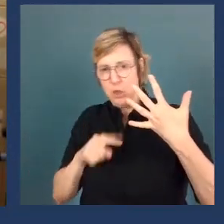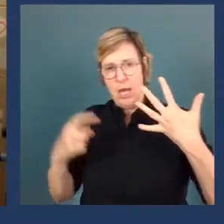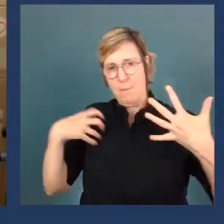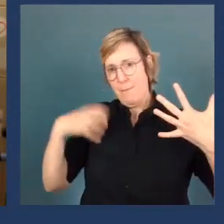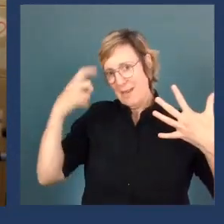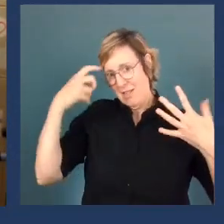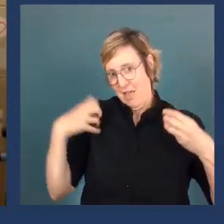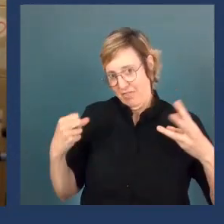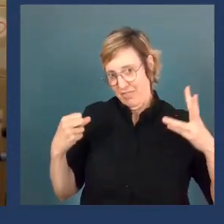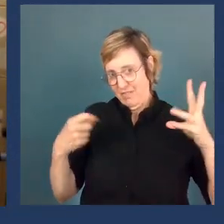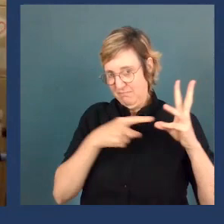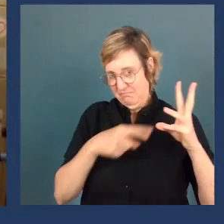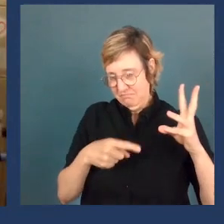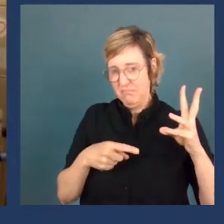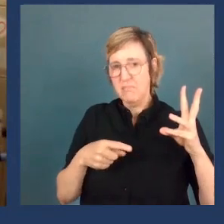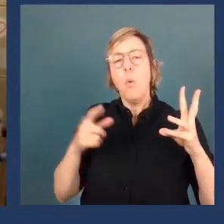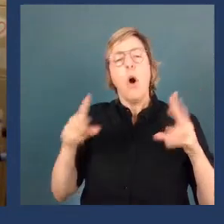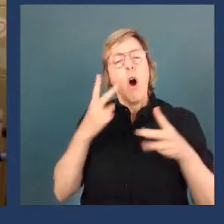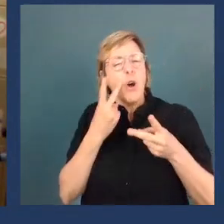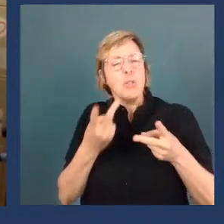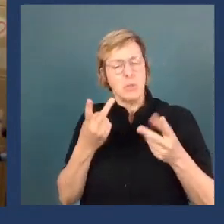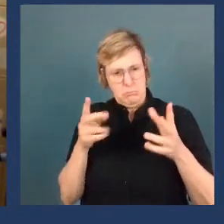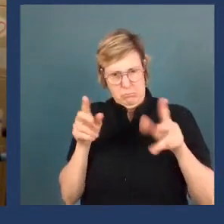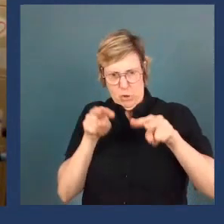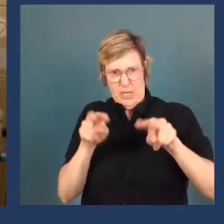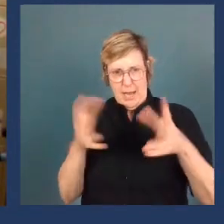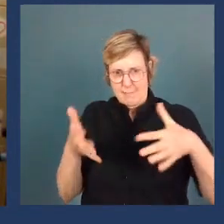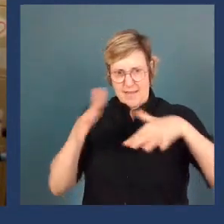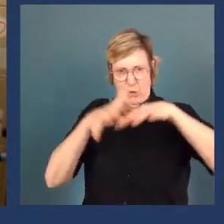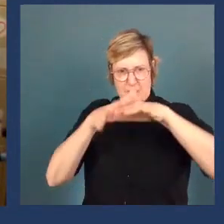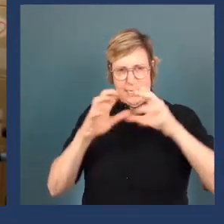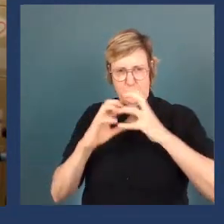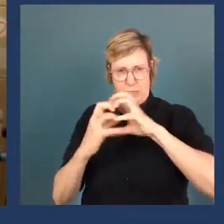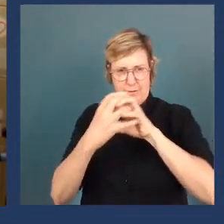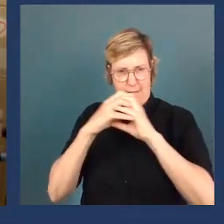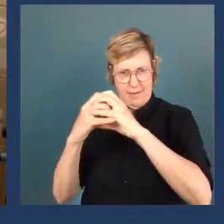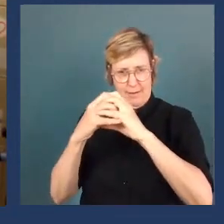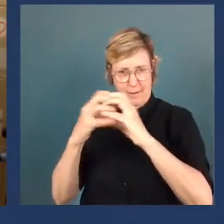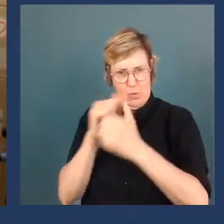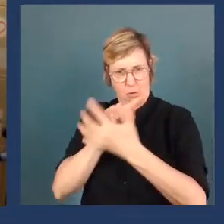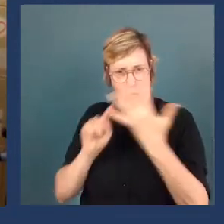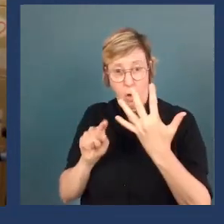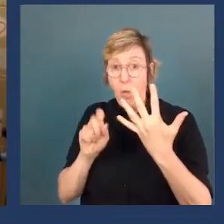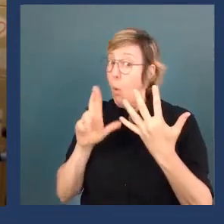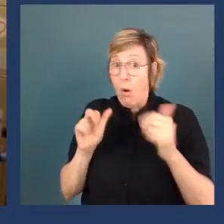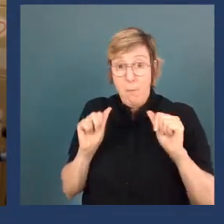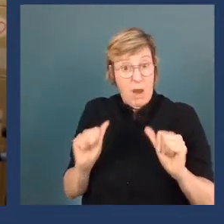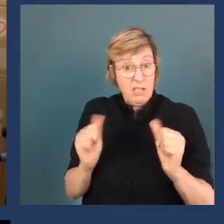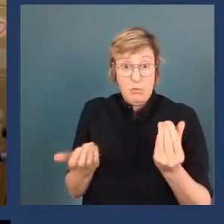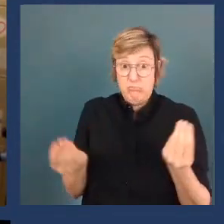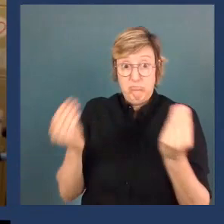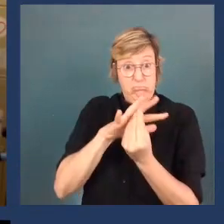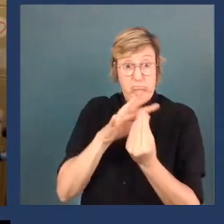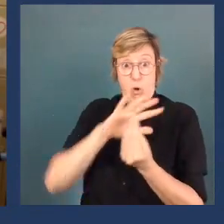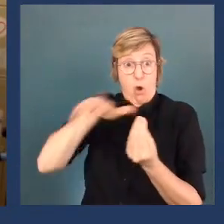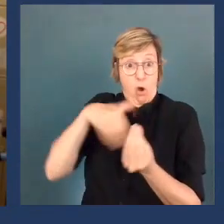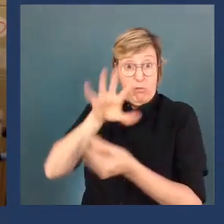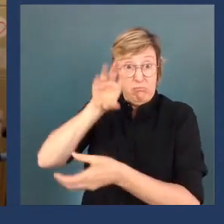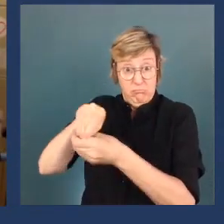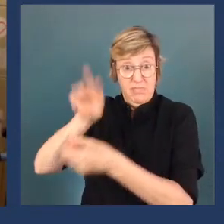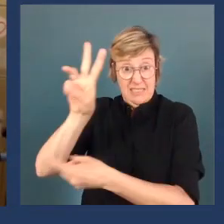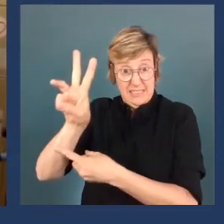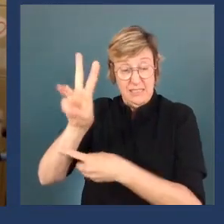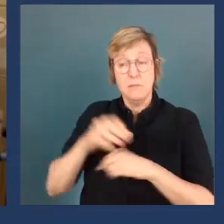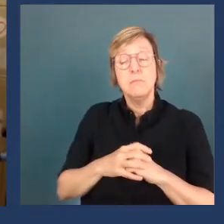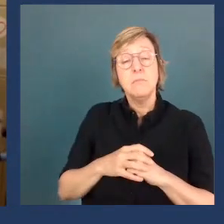at the intersectionality between them and projects that may span across all the disabilities. Well, in the first